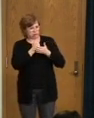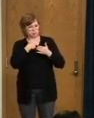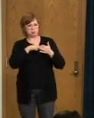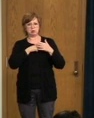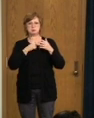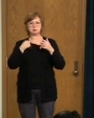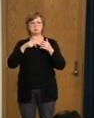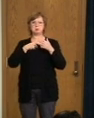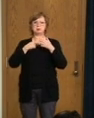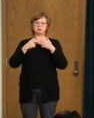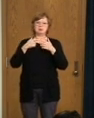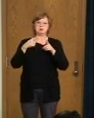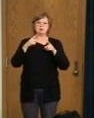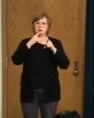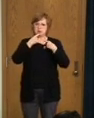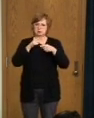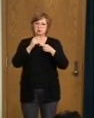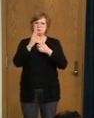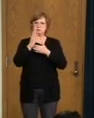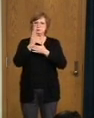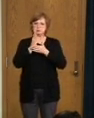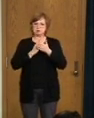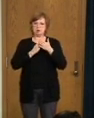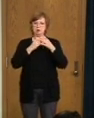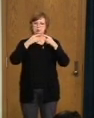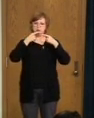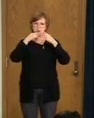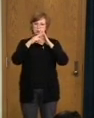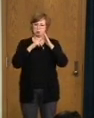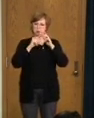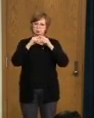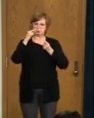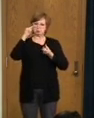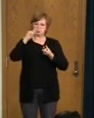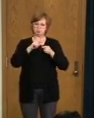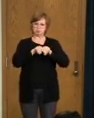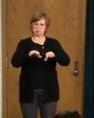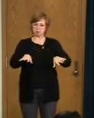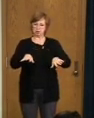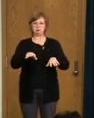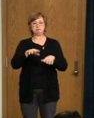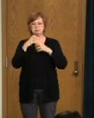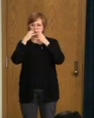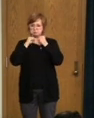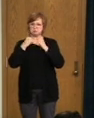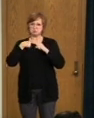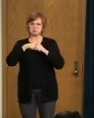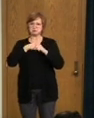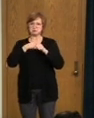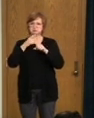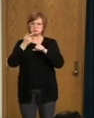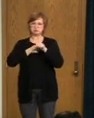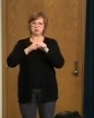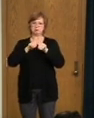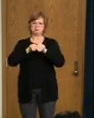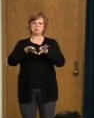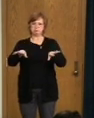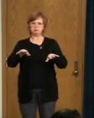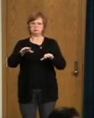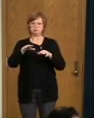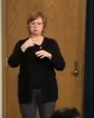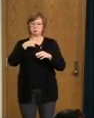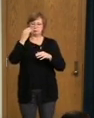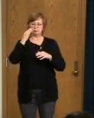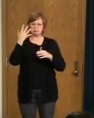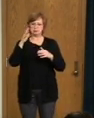slowing the increase of COVID-19 cases and thereby protecting Saskatchewan people from the virus. As many